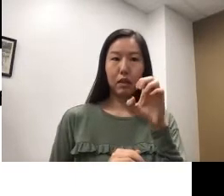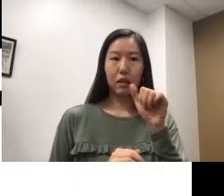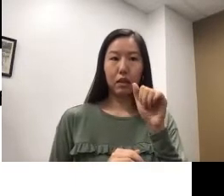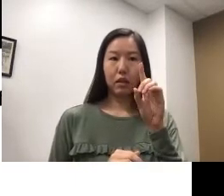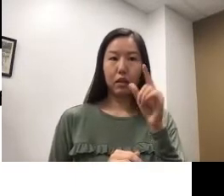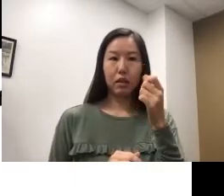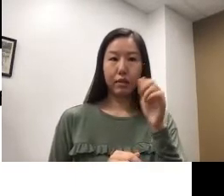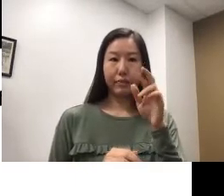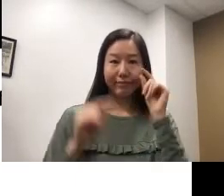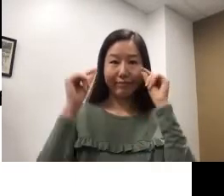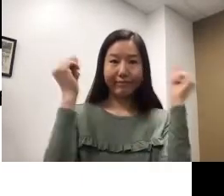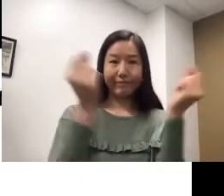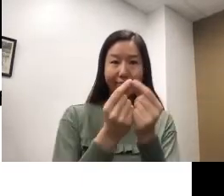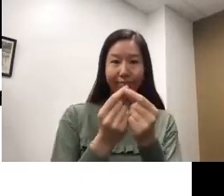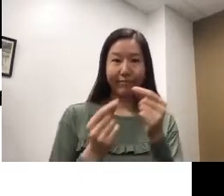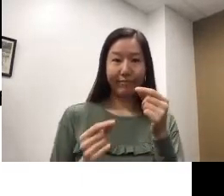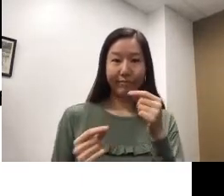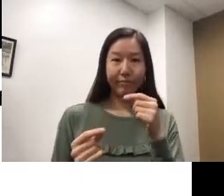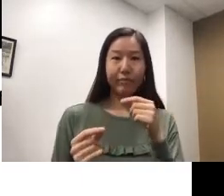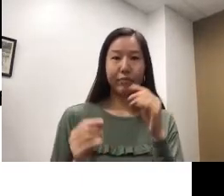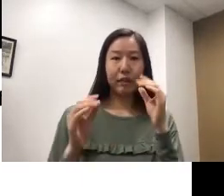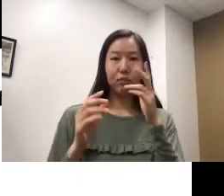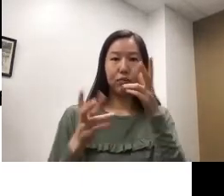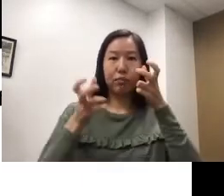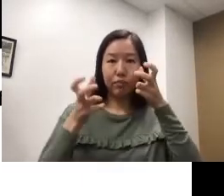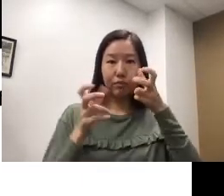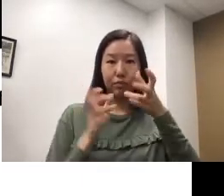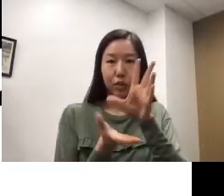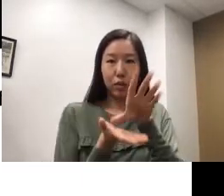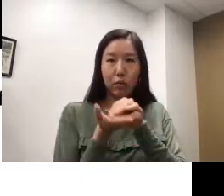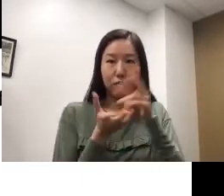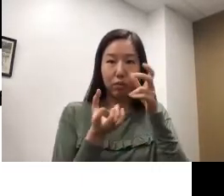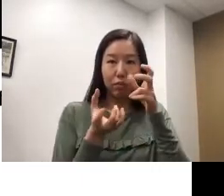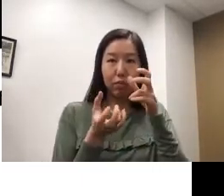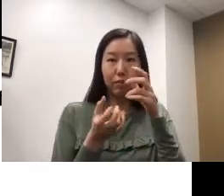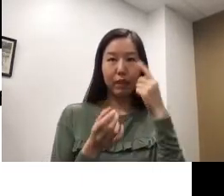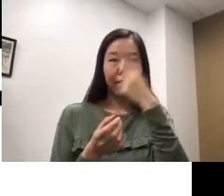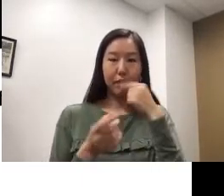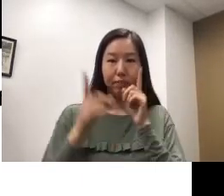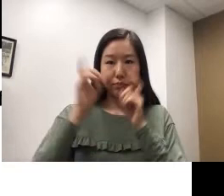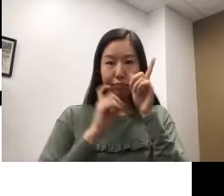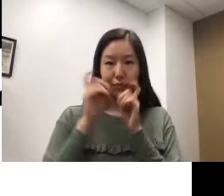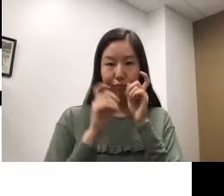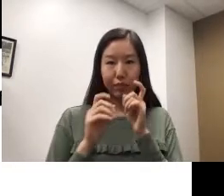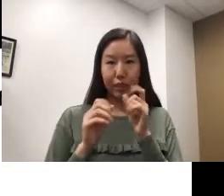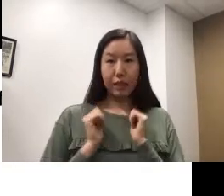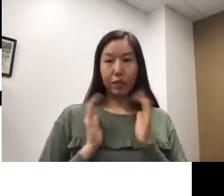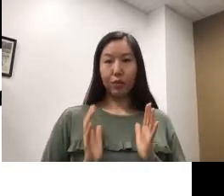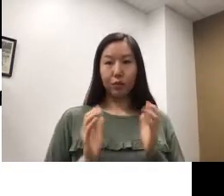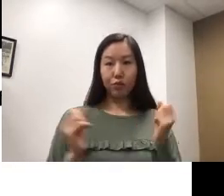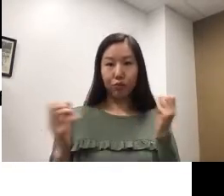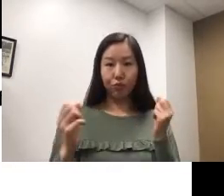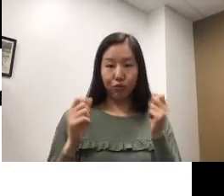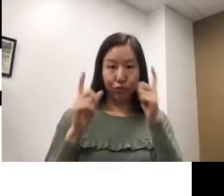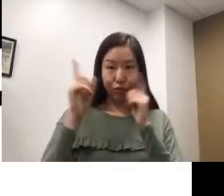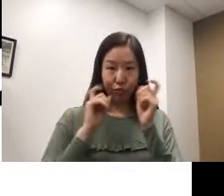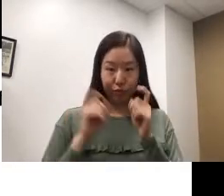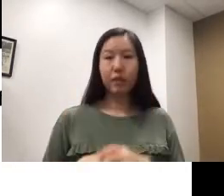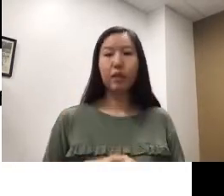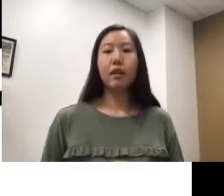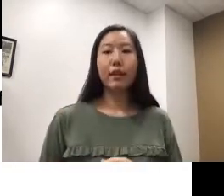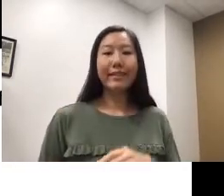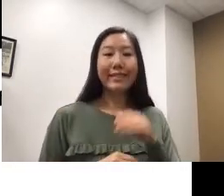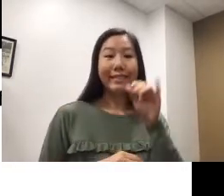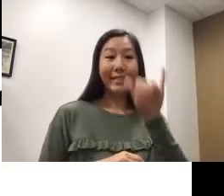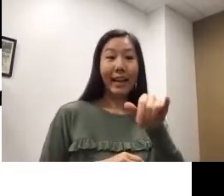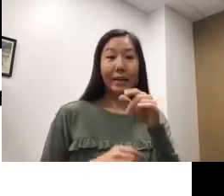And so right here is a picture of the headgear we used to capture all of the facial expressions and movements